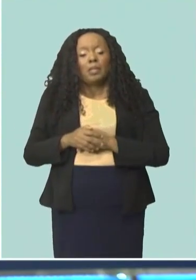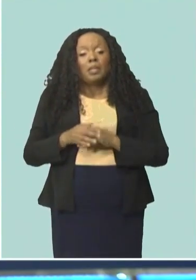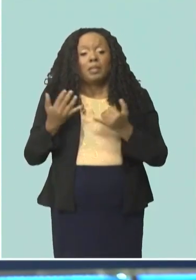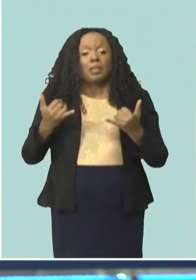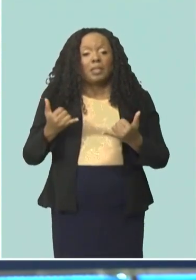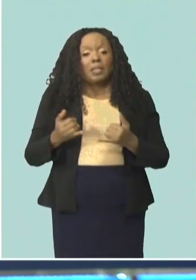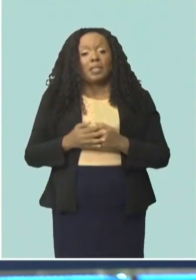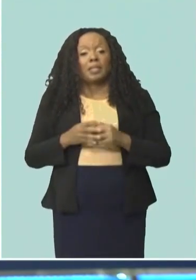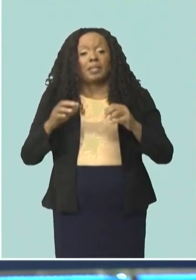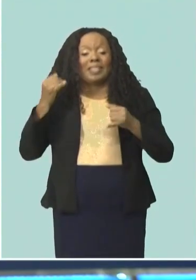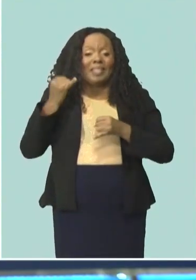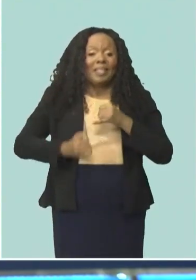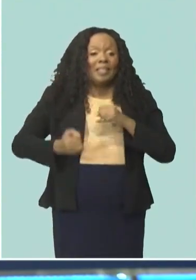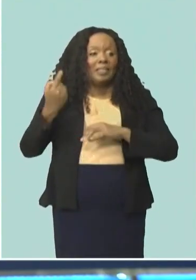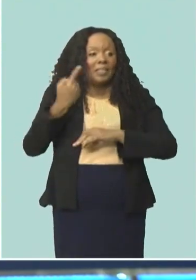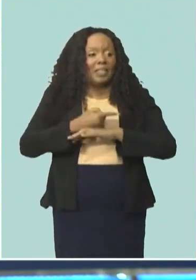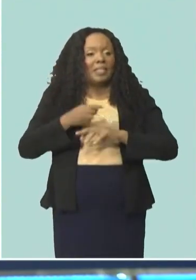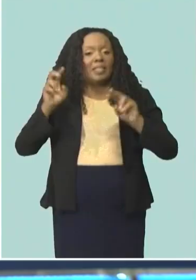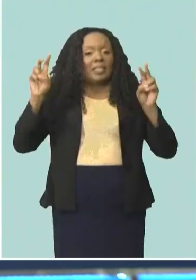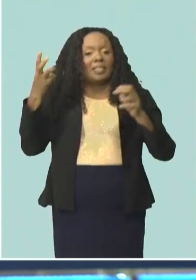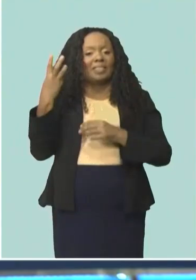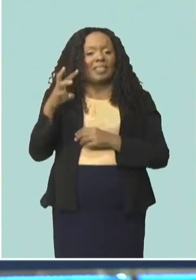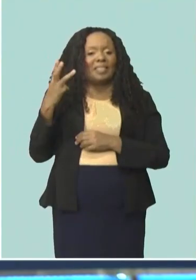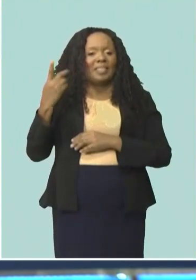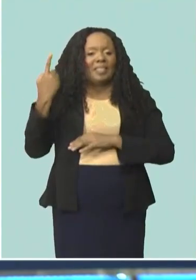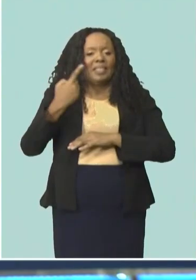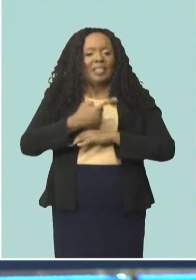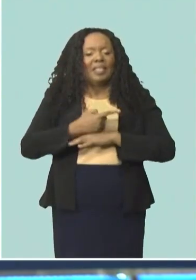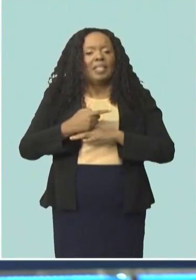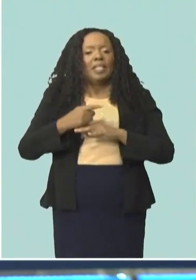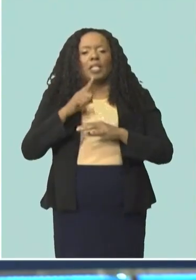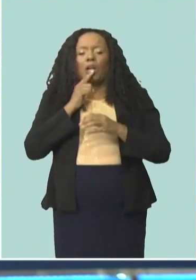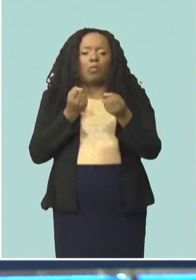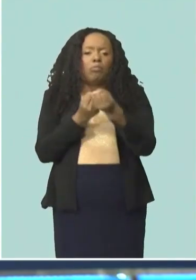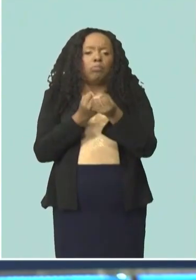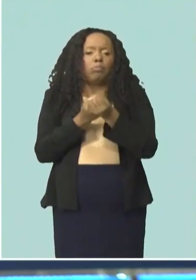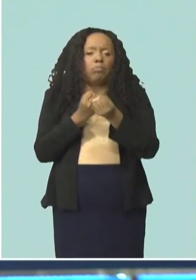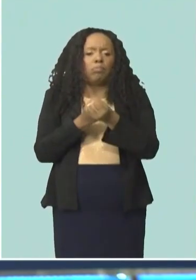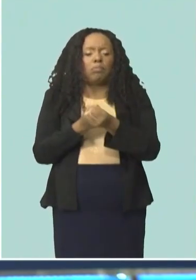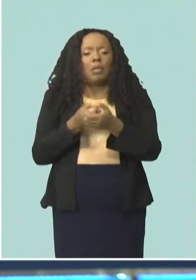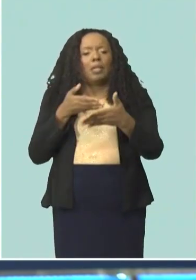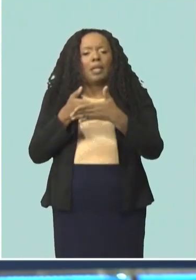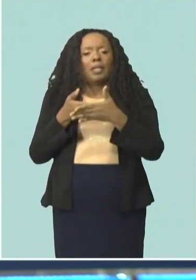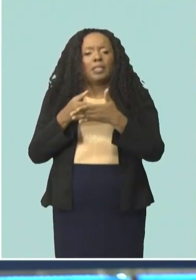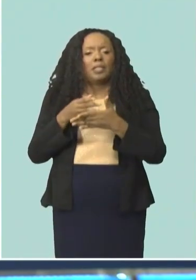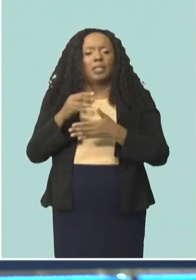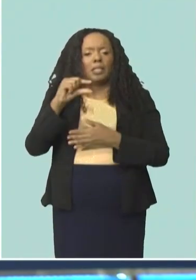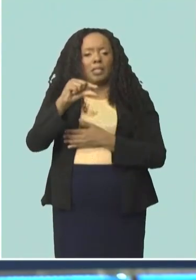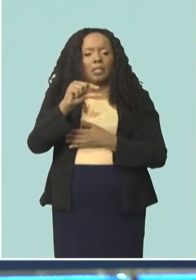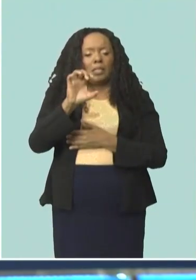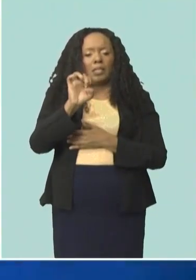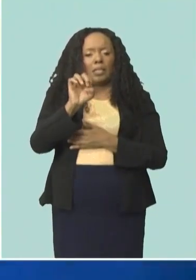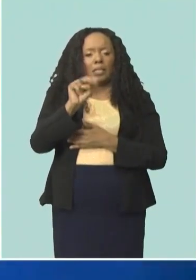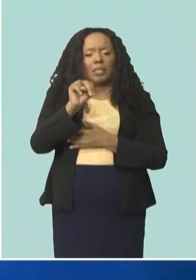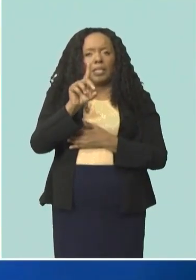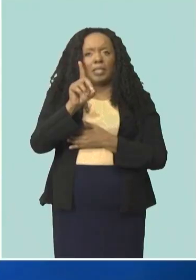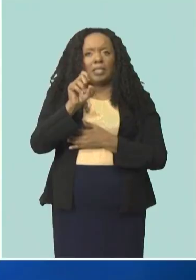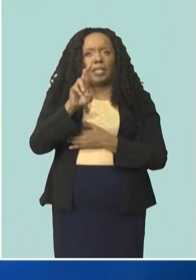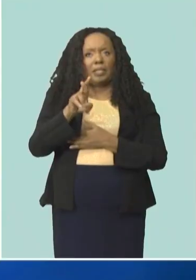Barbados today, the last day of the observance of 16 days of activism against gender-based violence. I